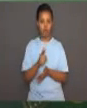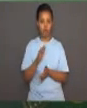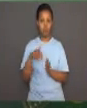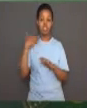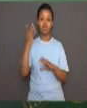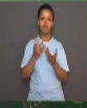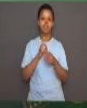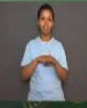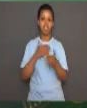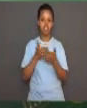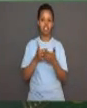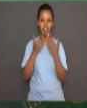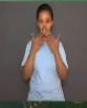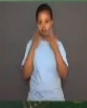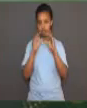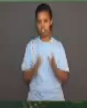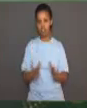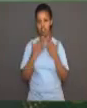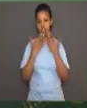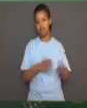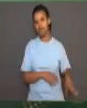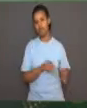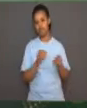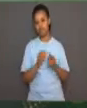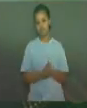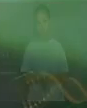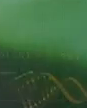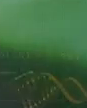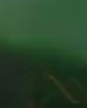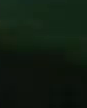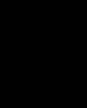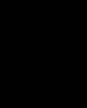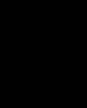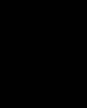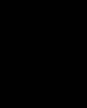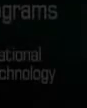Until next time, thank you, teacher. Thank you, students.